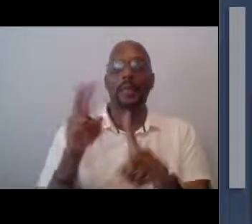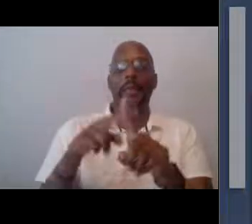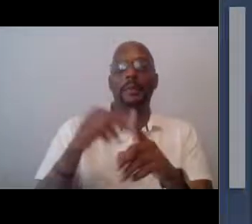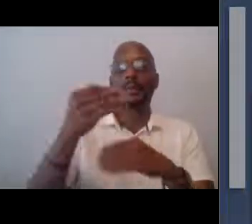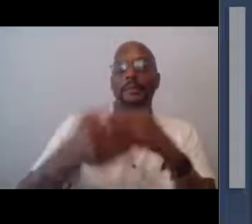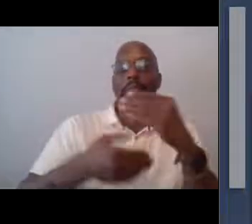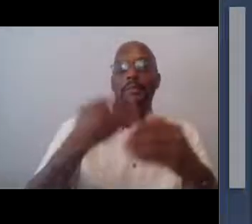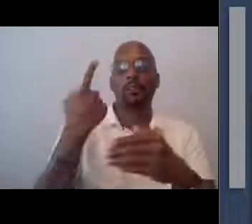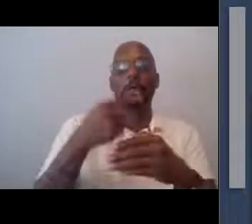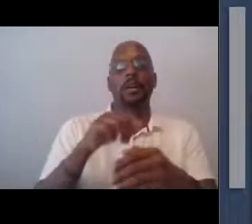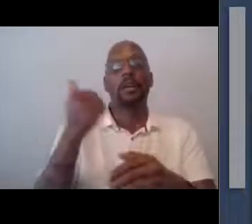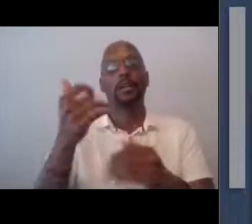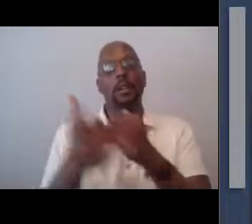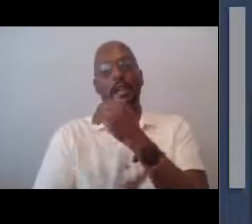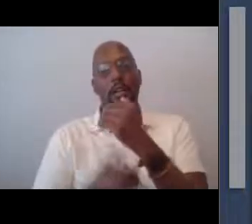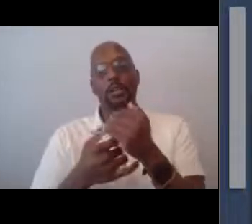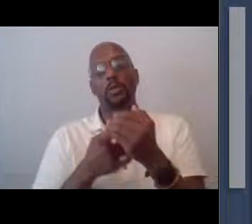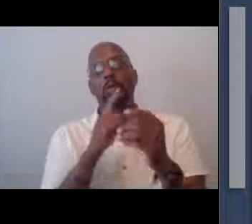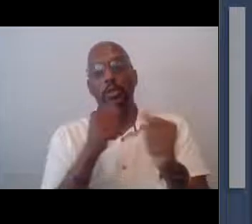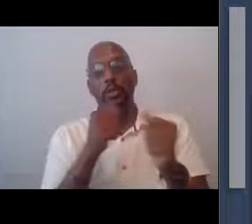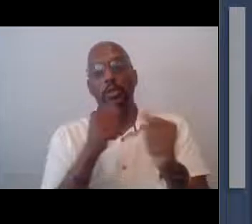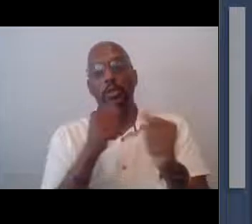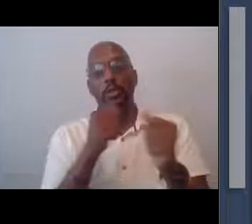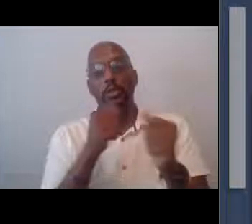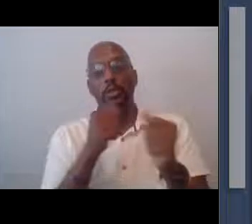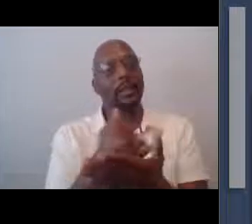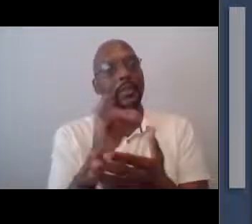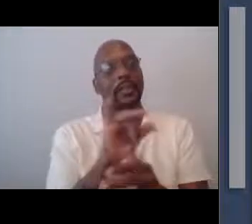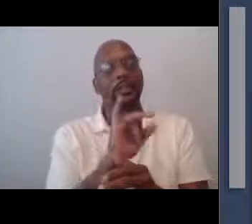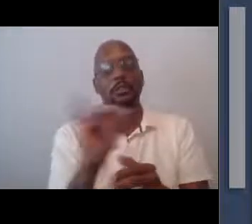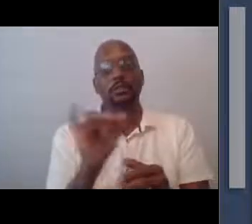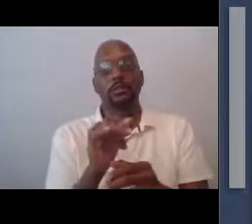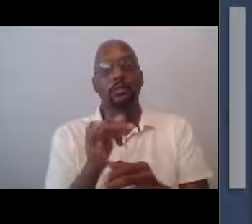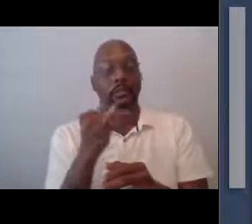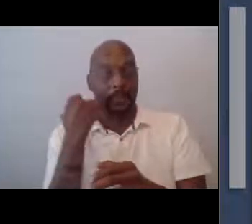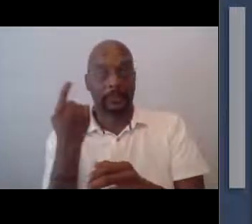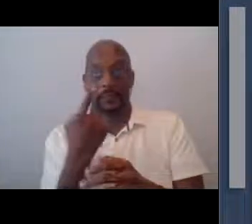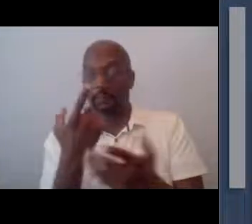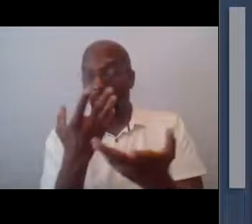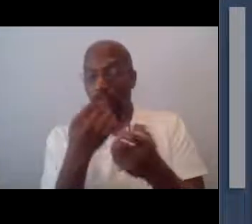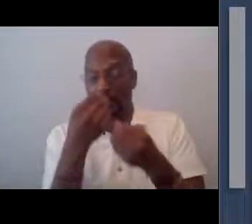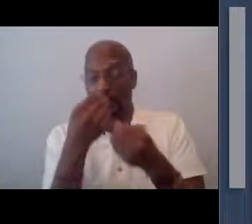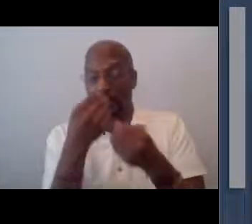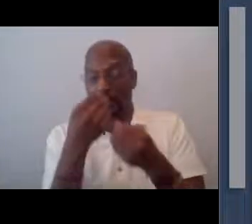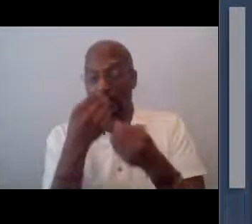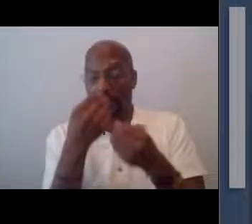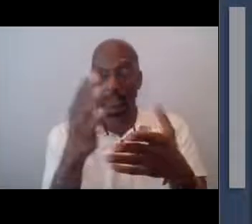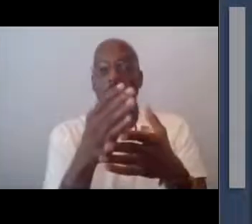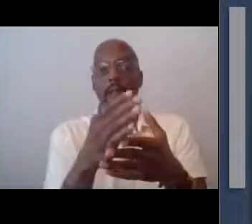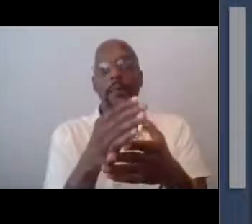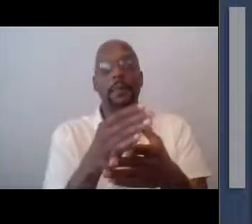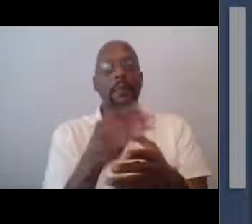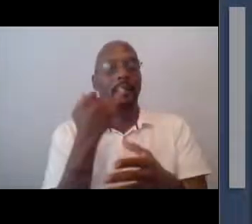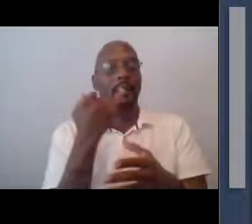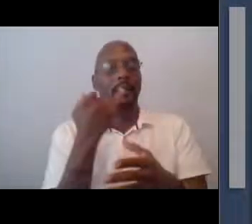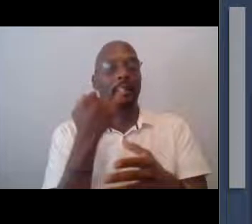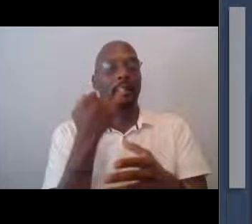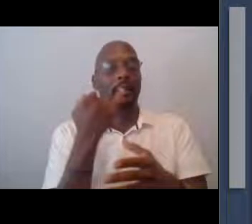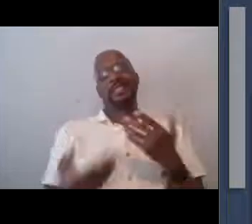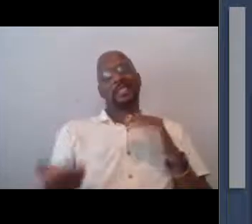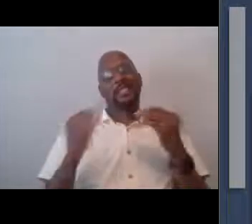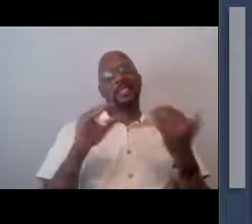country is going after that too. If there is something, you please share and we can get it back. If there's something that seems like it's